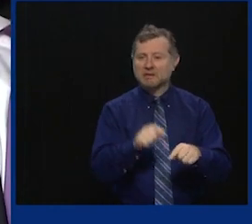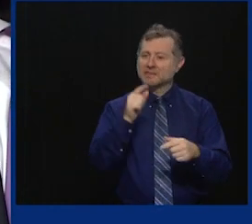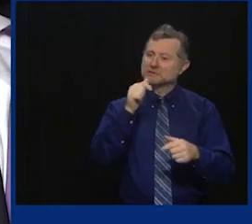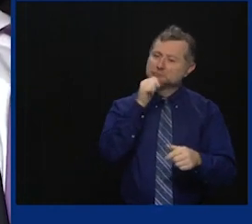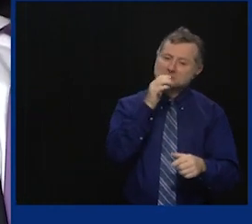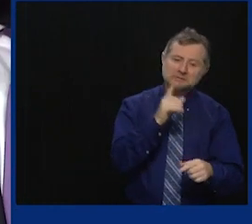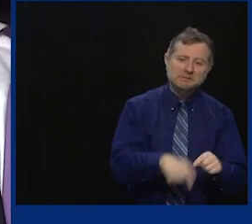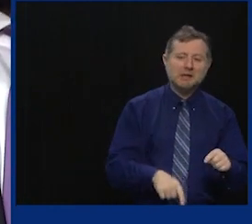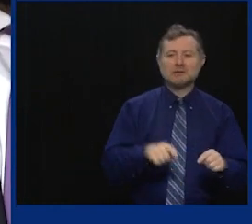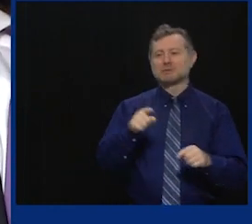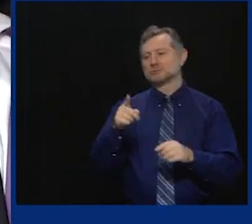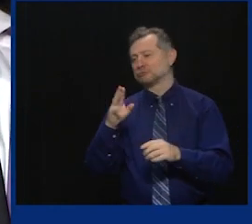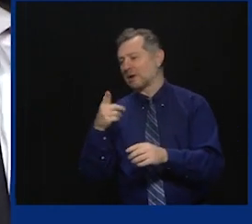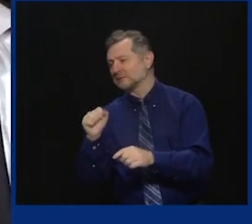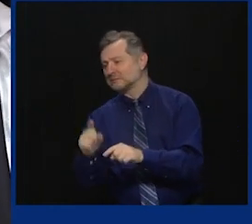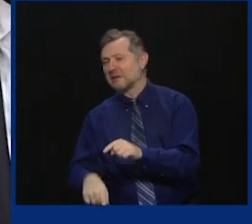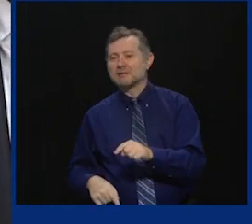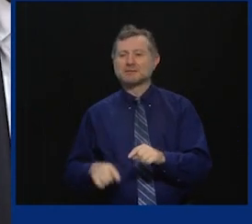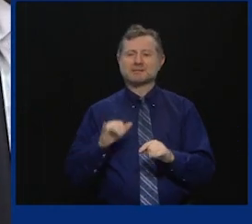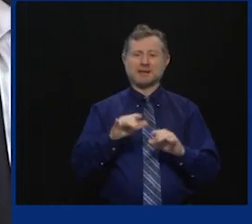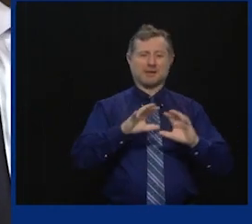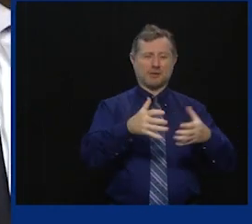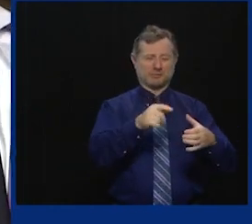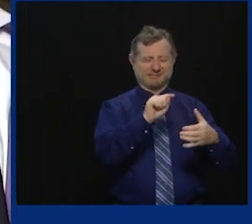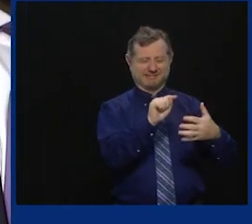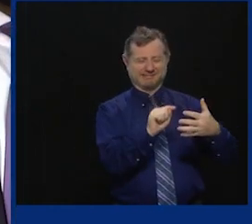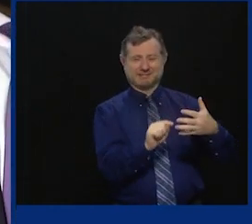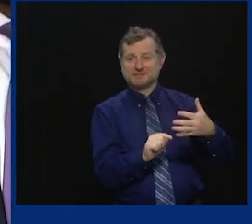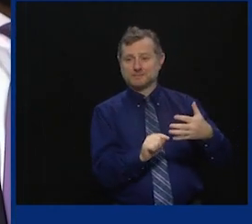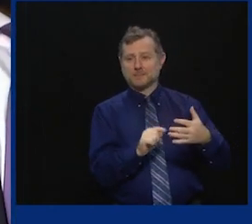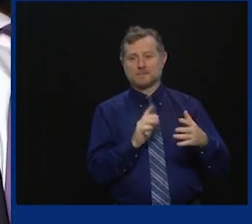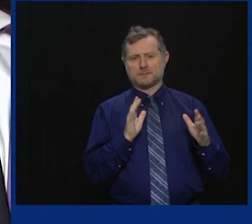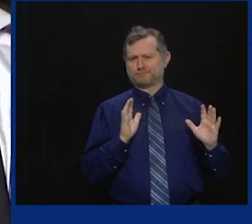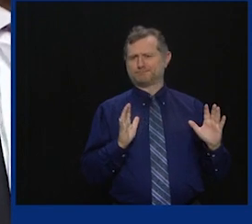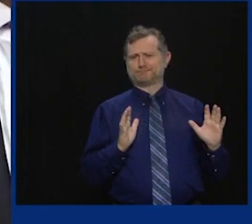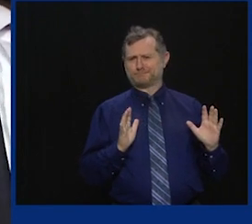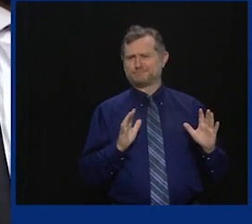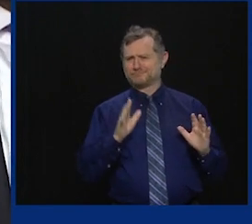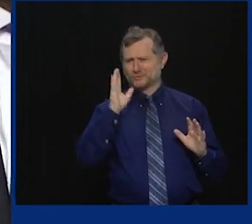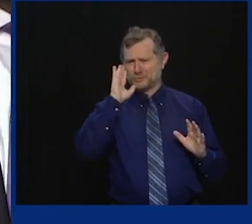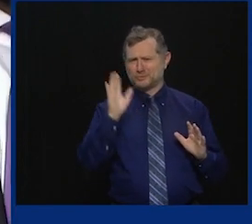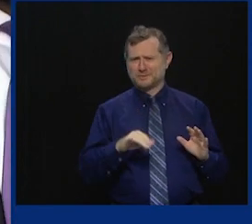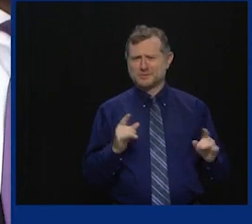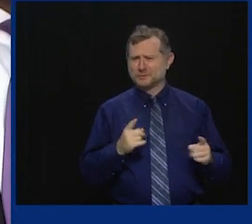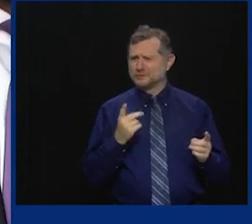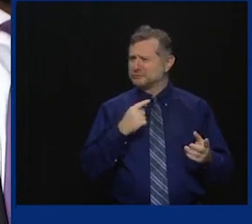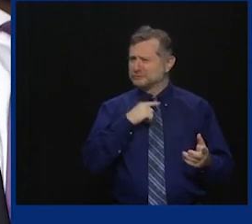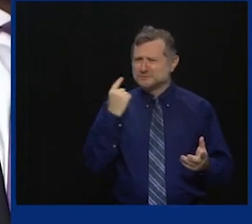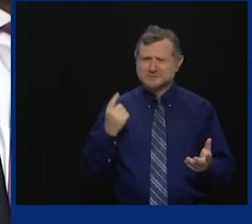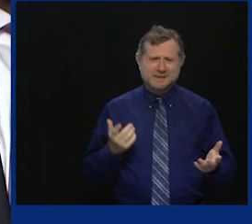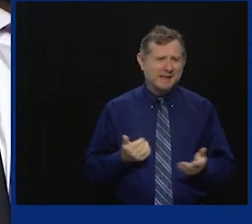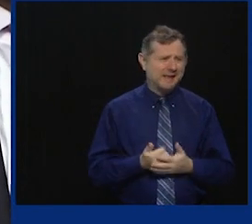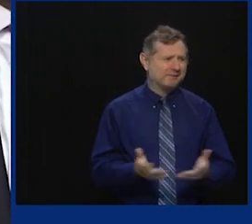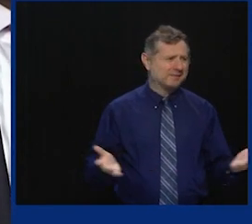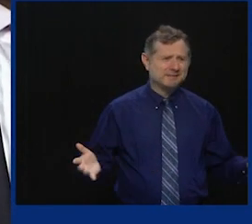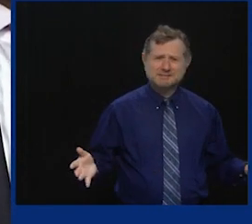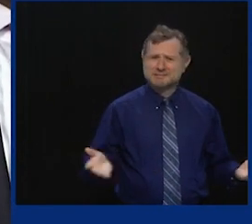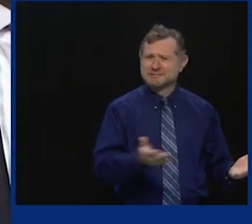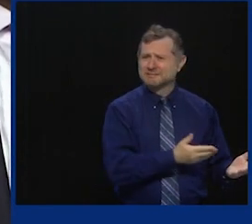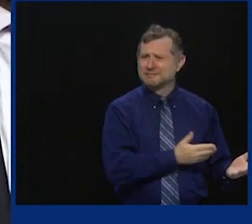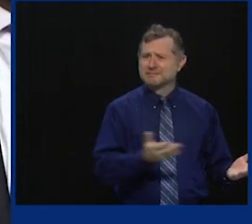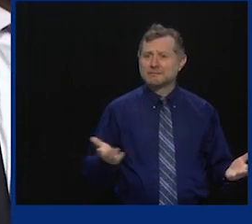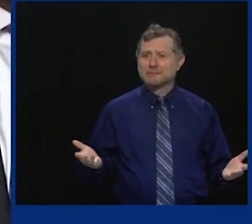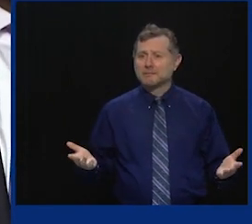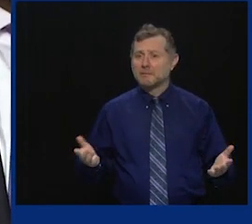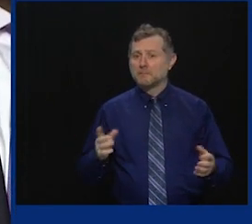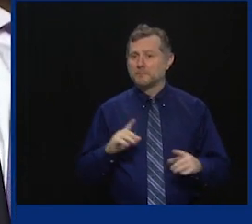the category we're talking about. I will tell you right now, there's always a risk to everything. But the question is, do we step back, let